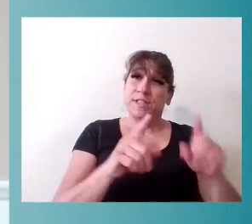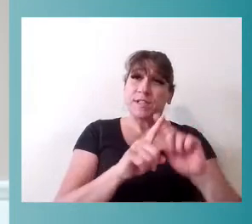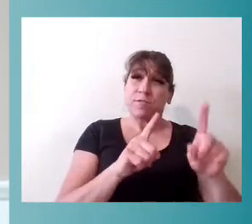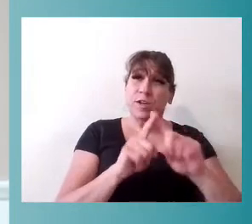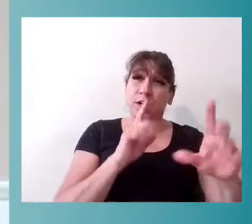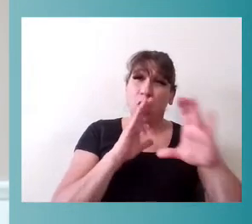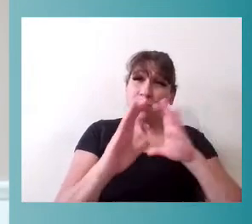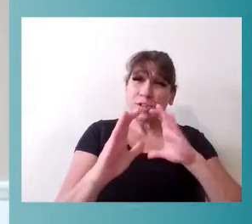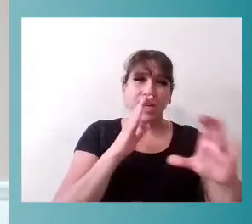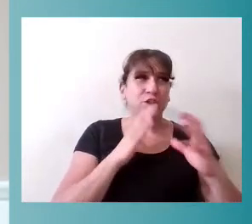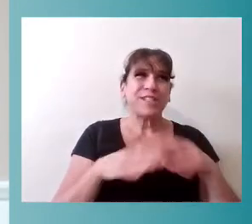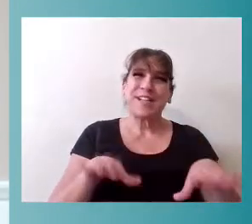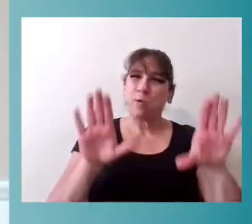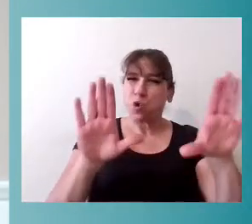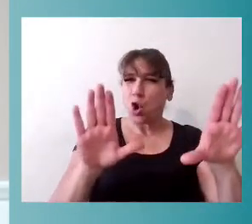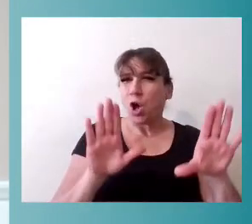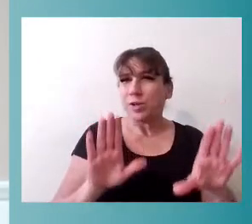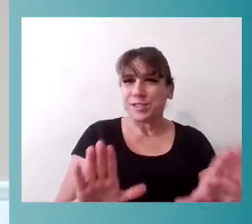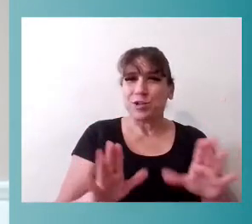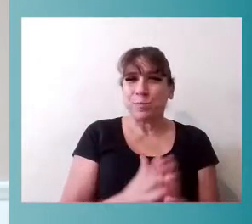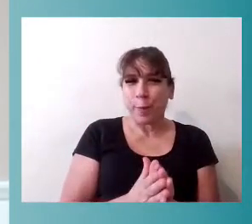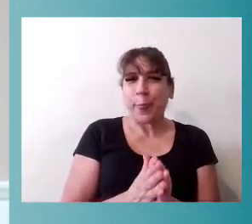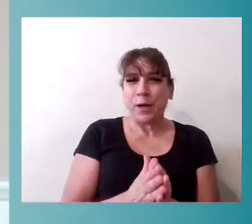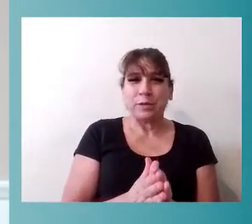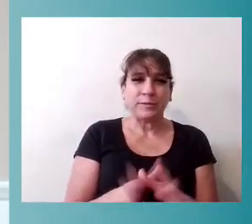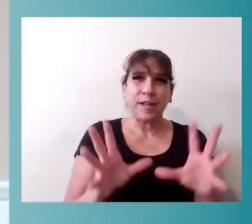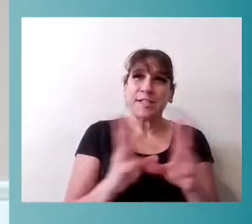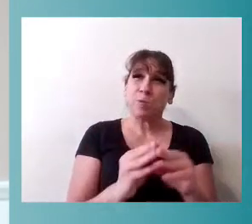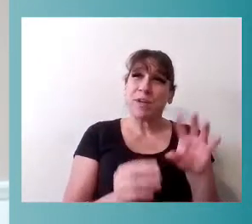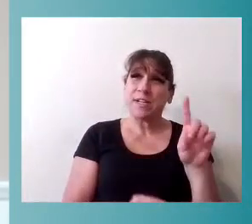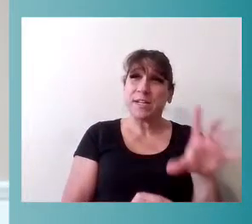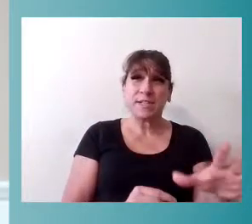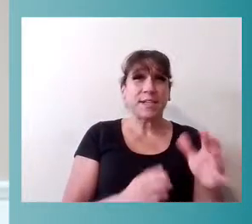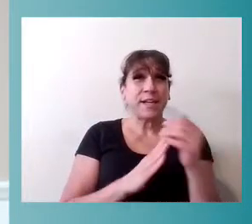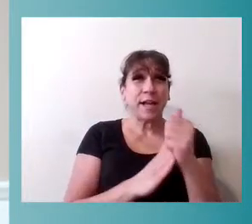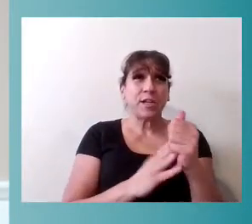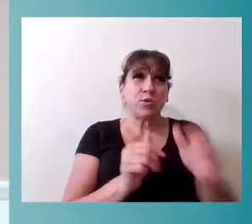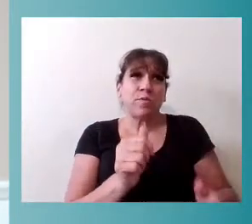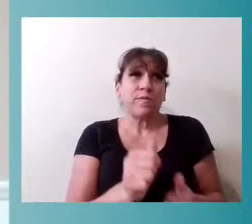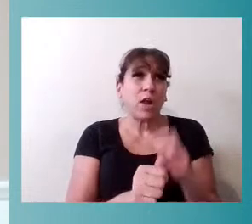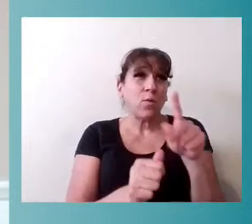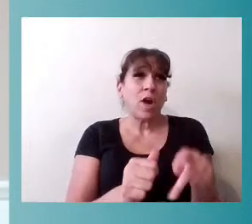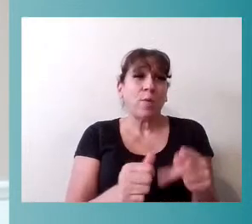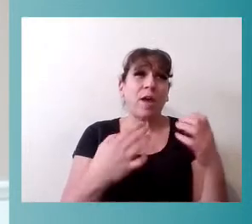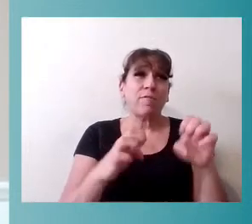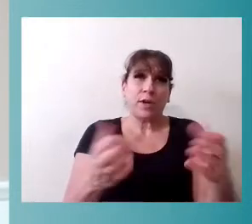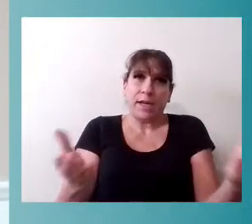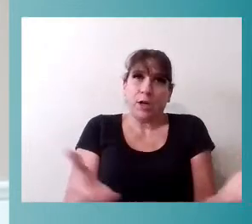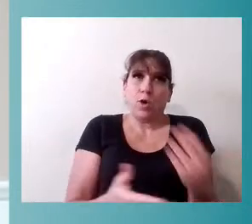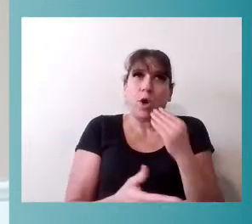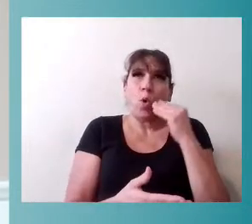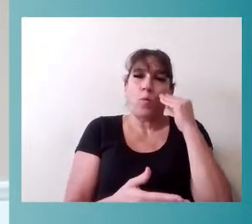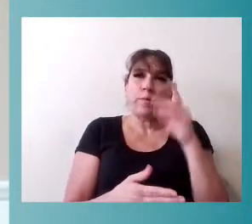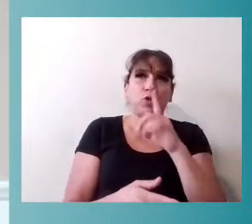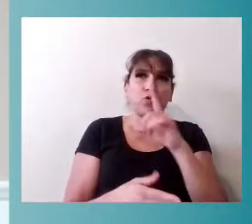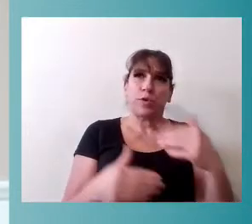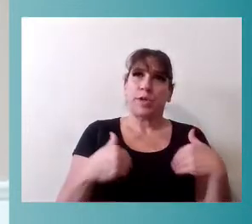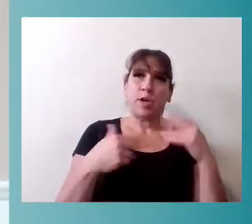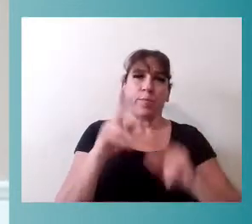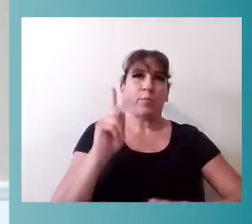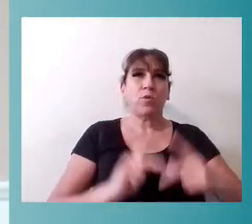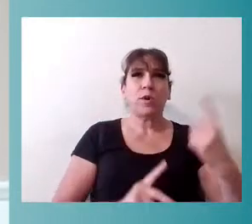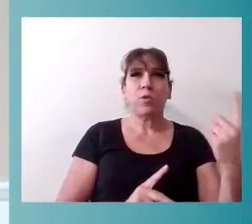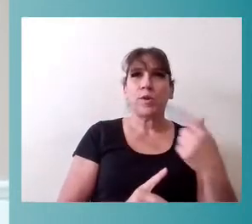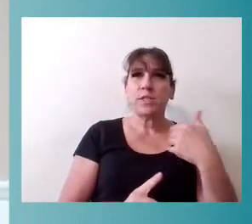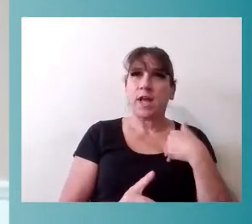were awesome. The summit in D.C. has led to a follow-up effort here at home to make sure that young people can always have